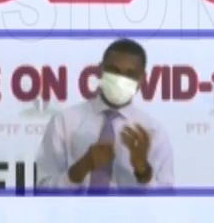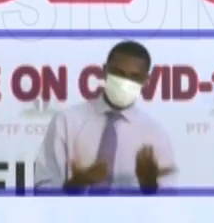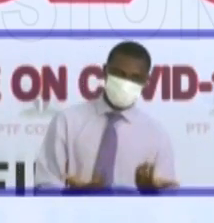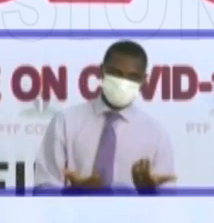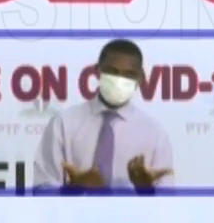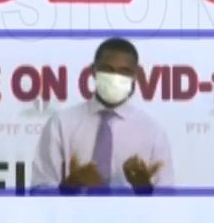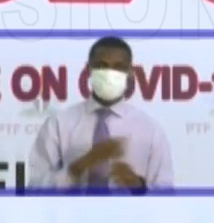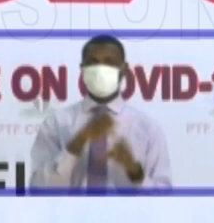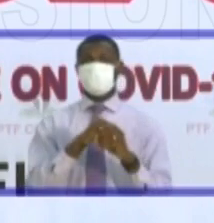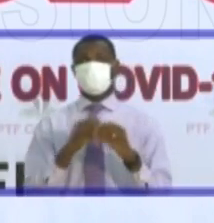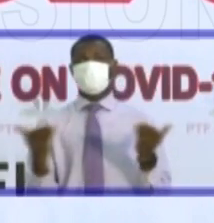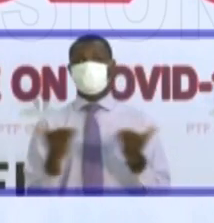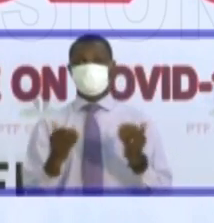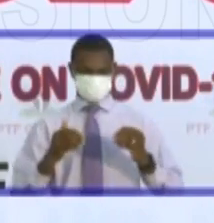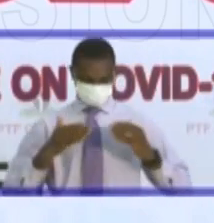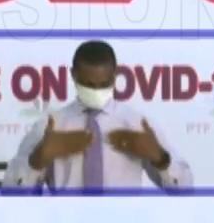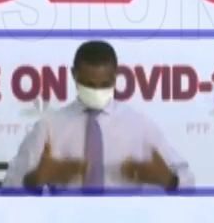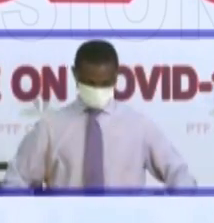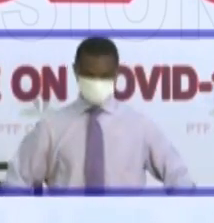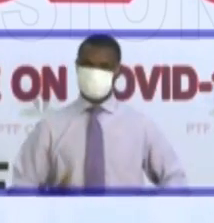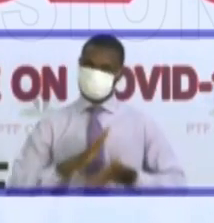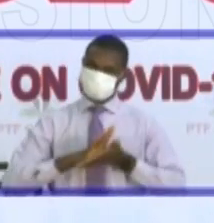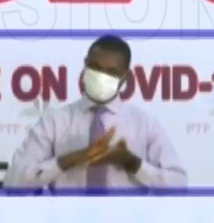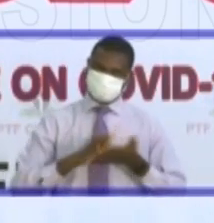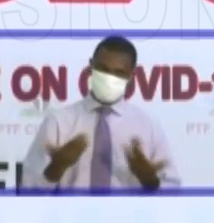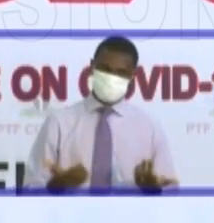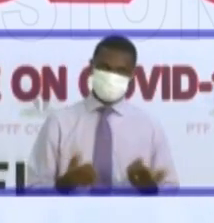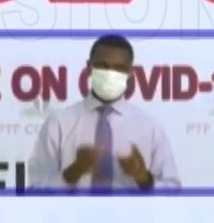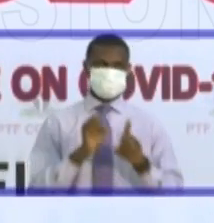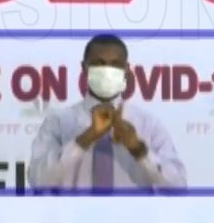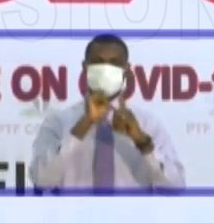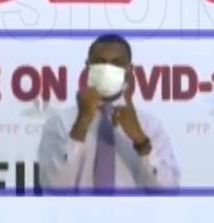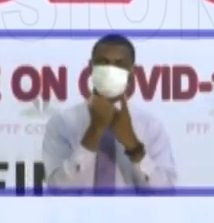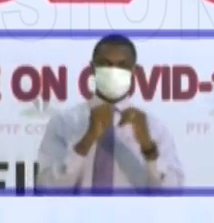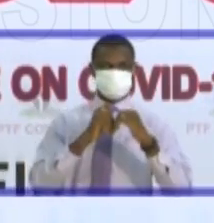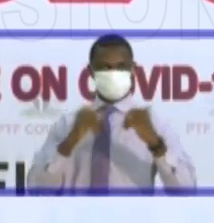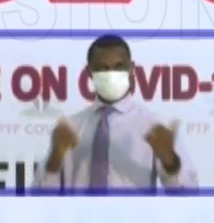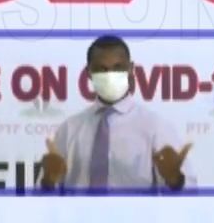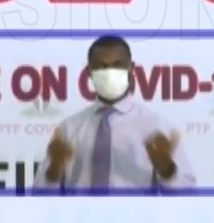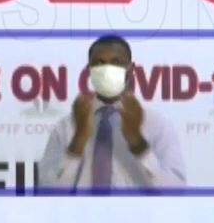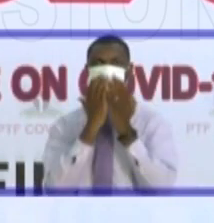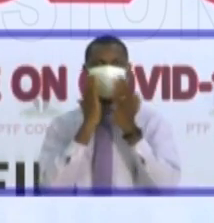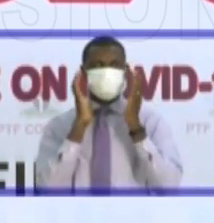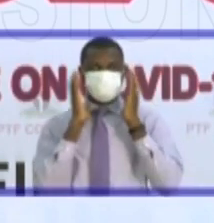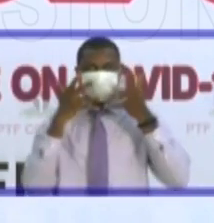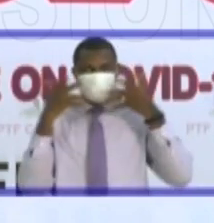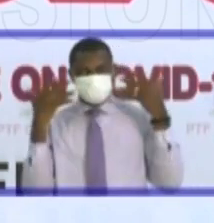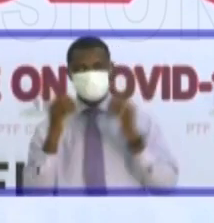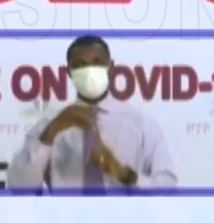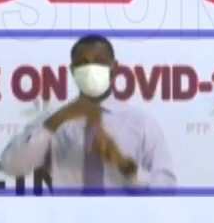includes personal hygiene, social distancing, wear of masks in public